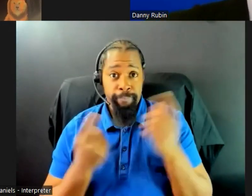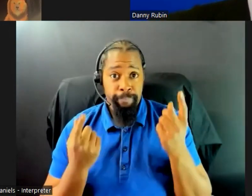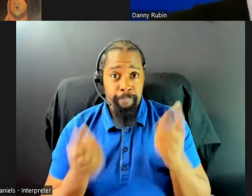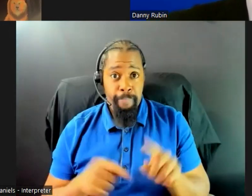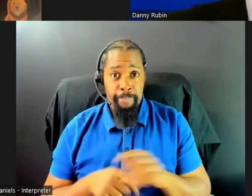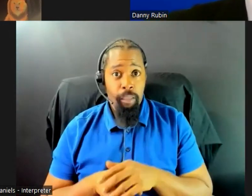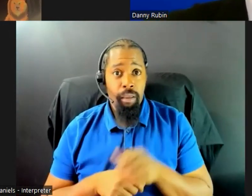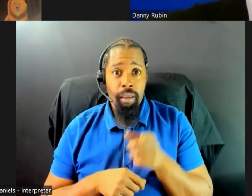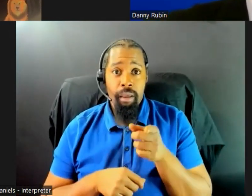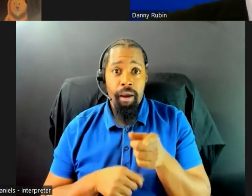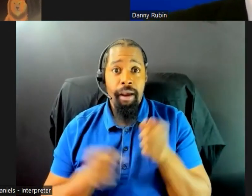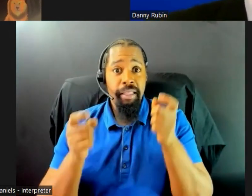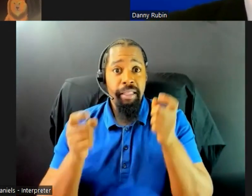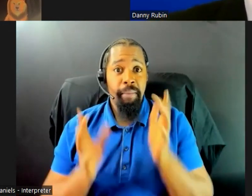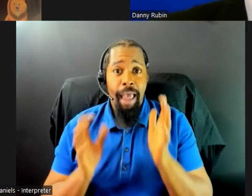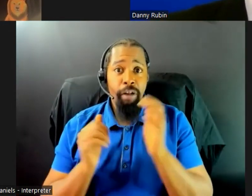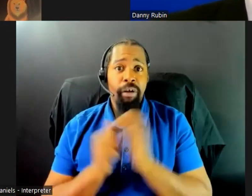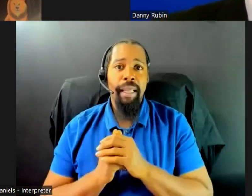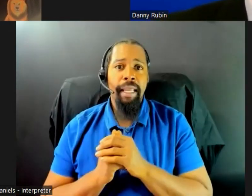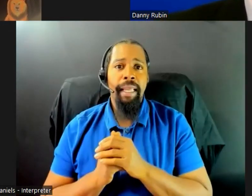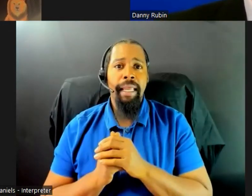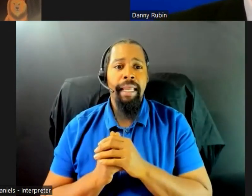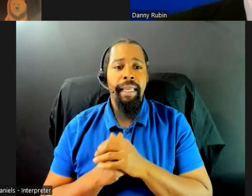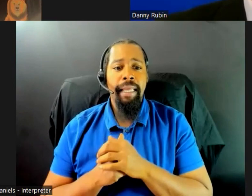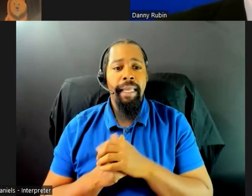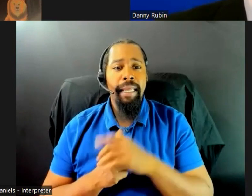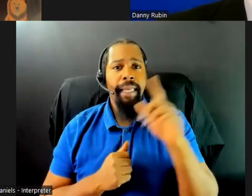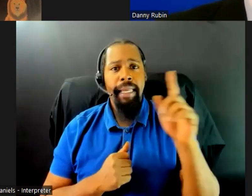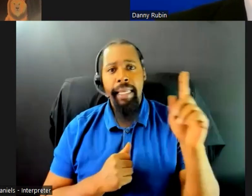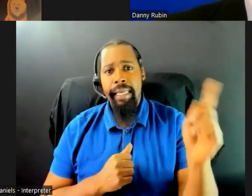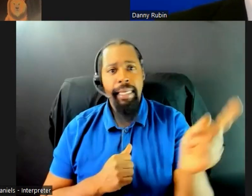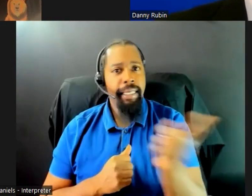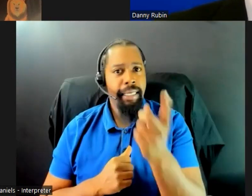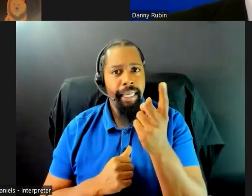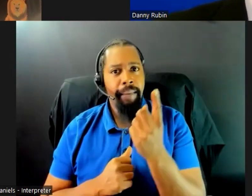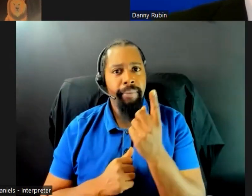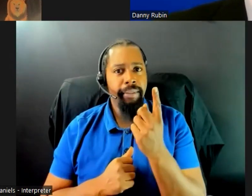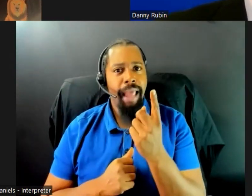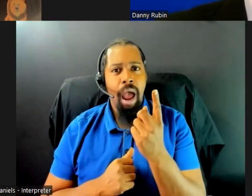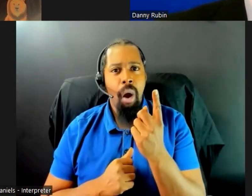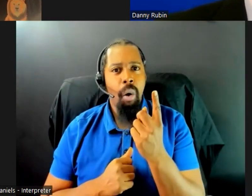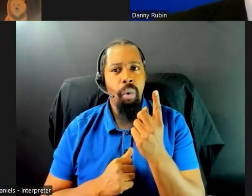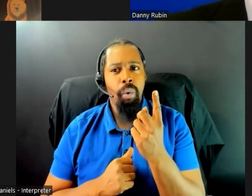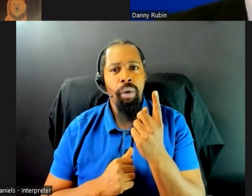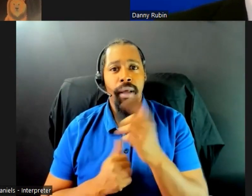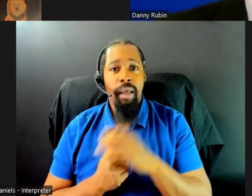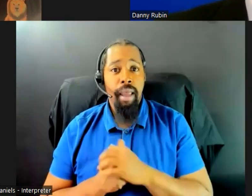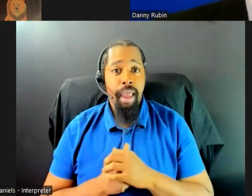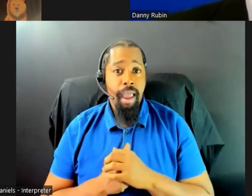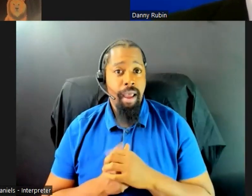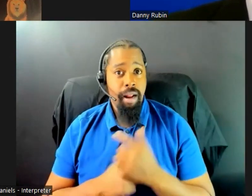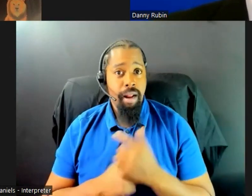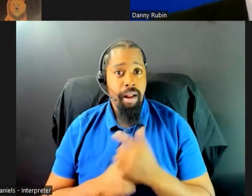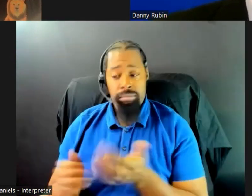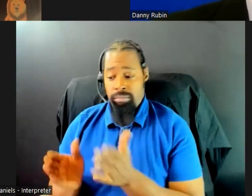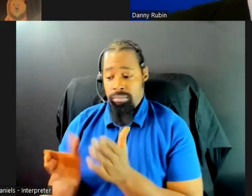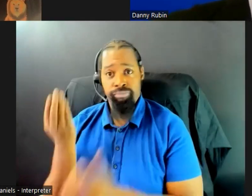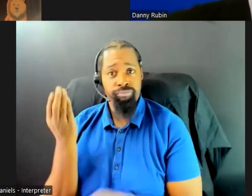waved me off, but I opened my portfolio and I got my first internship with La Croix that